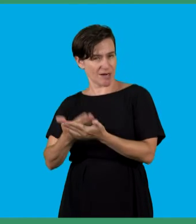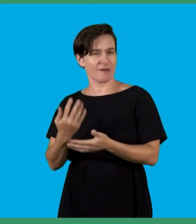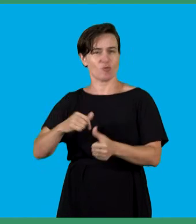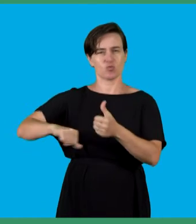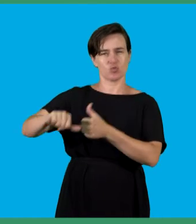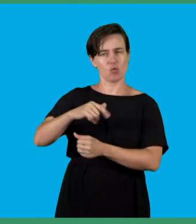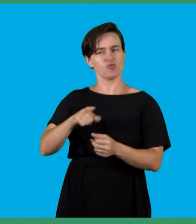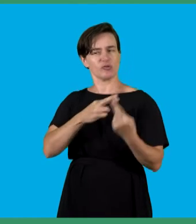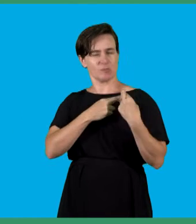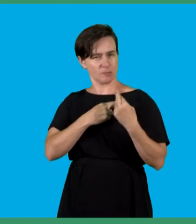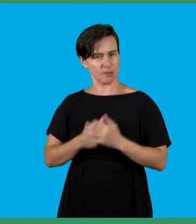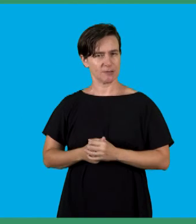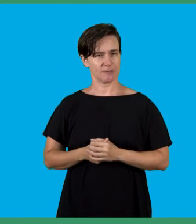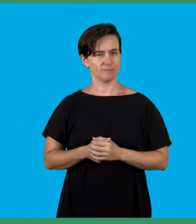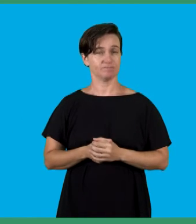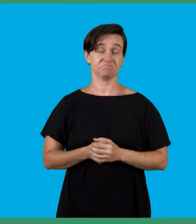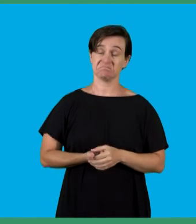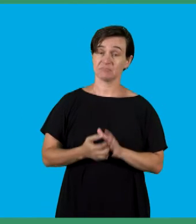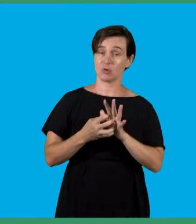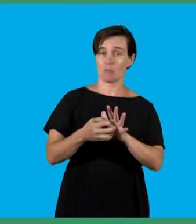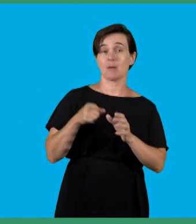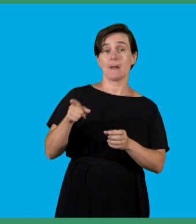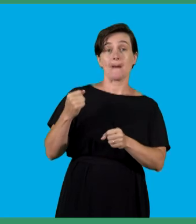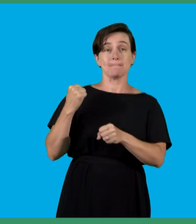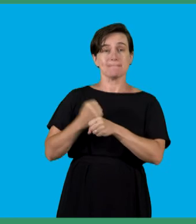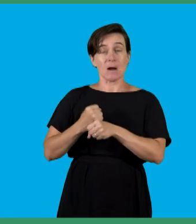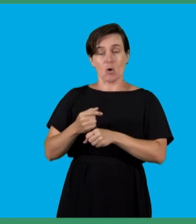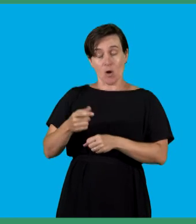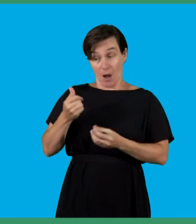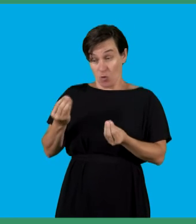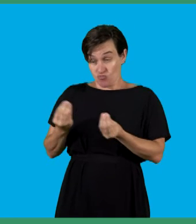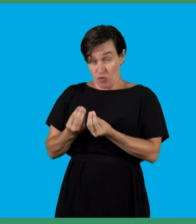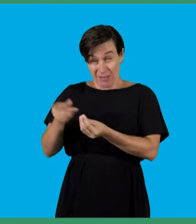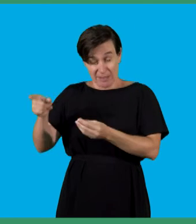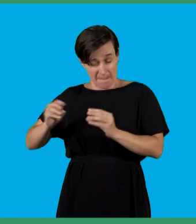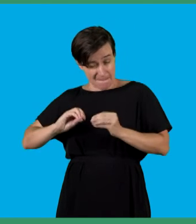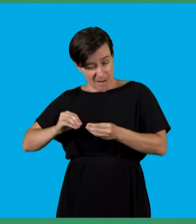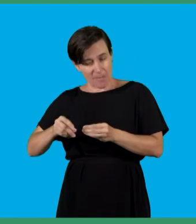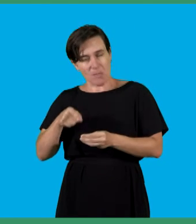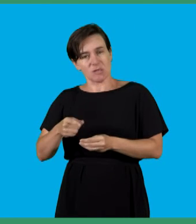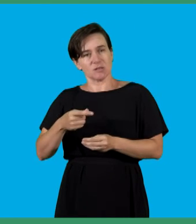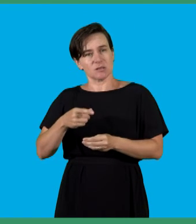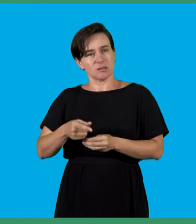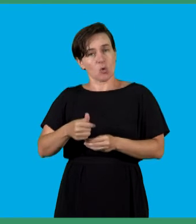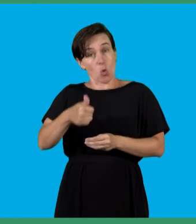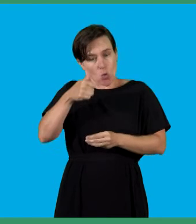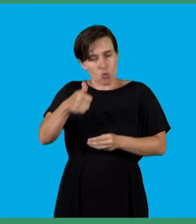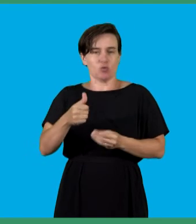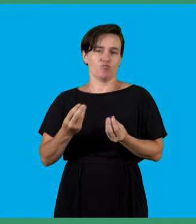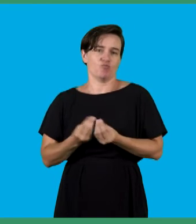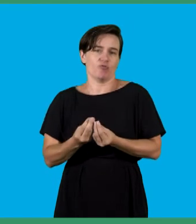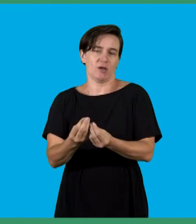initiatives. We have producing socially responsible goods and services.